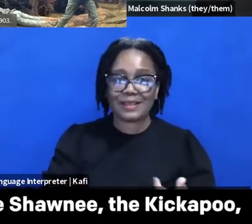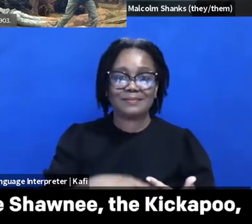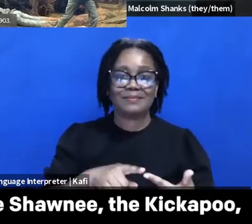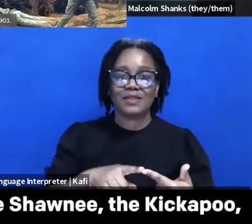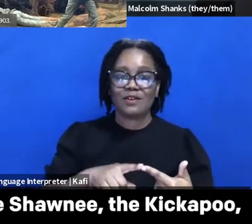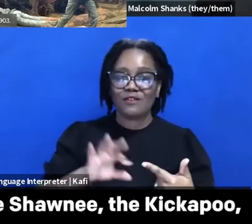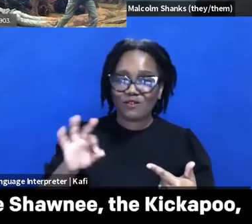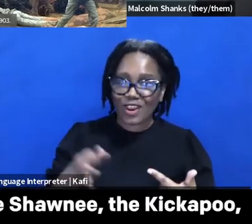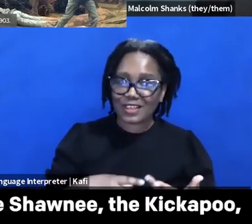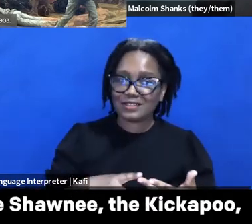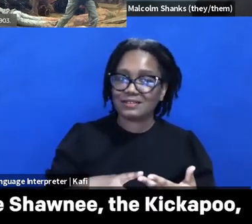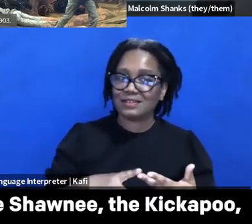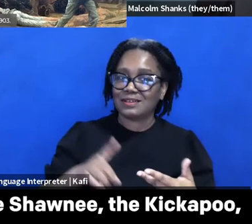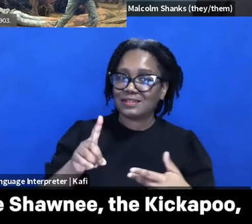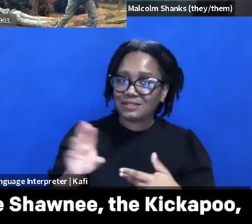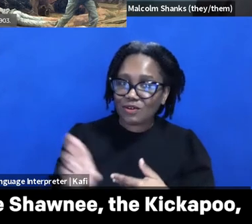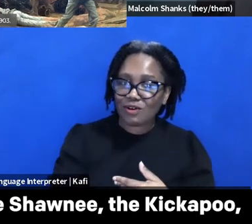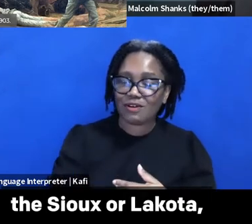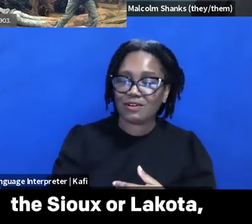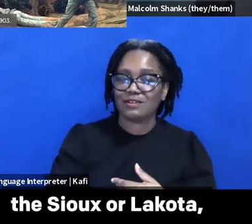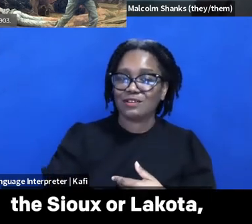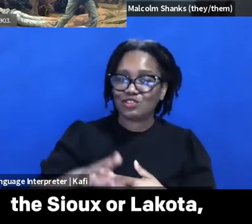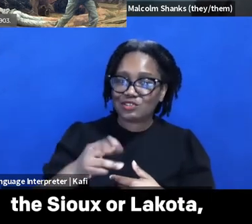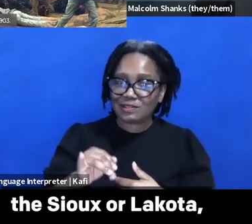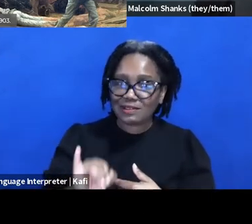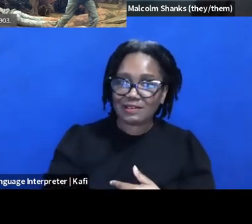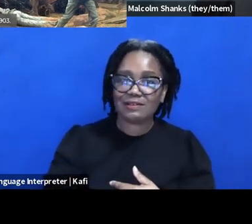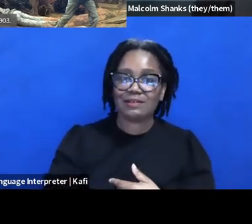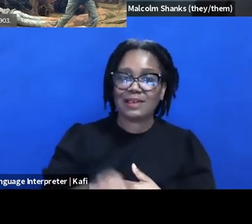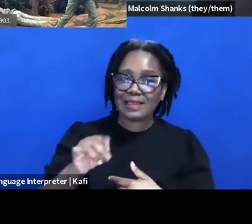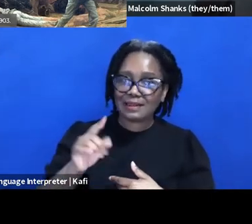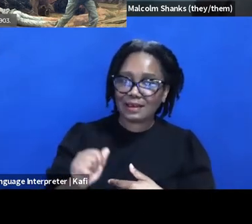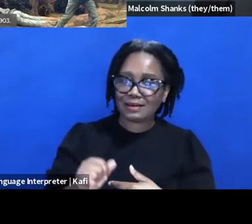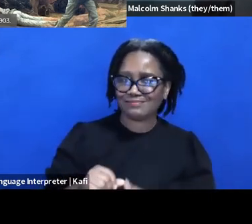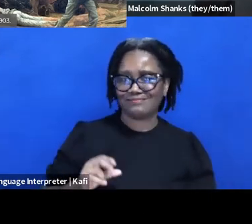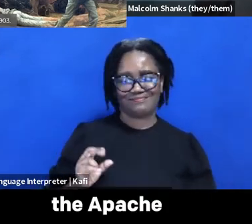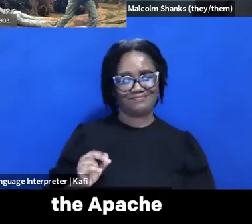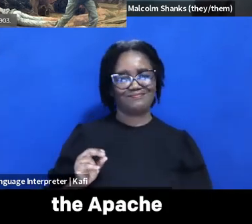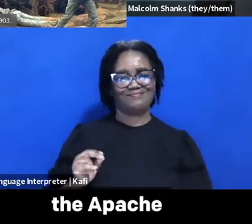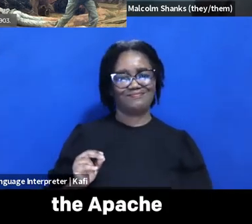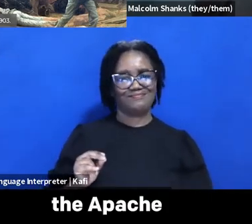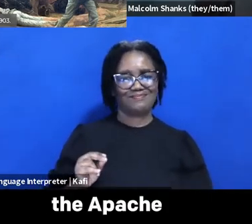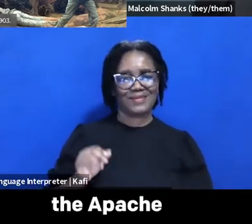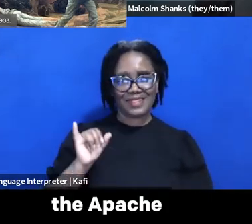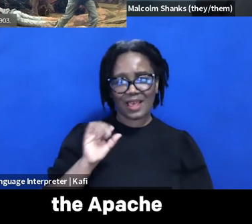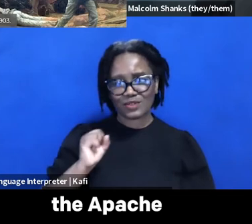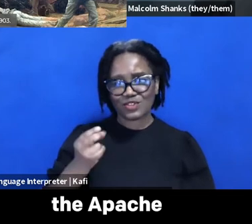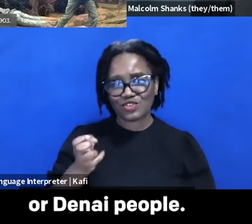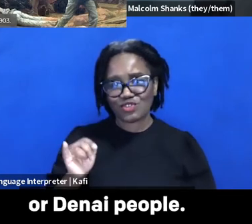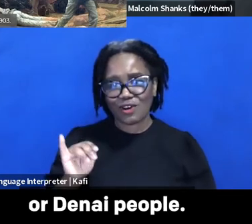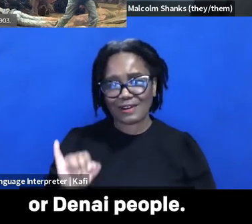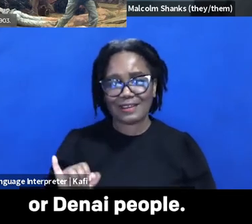the Shawnee, the Kickapoo, the Sioux, or Dakota, right? The